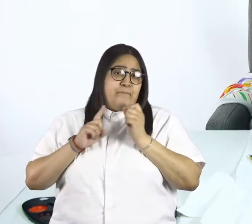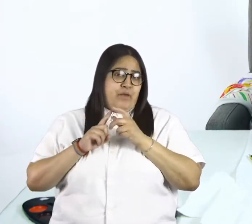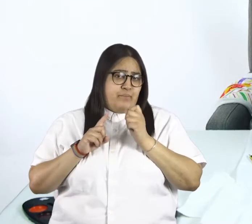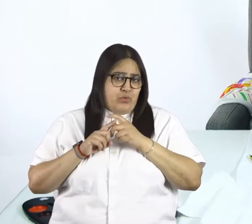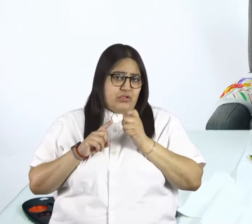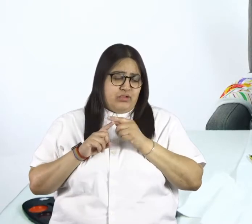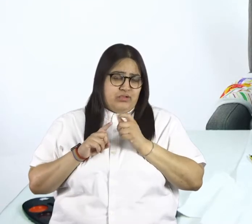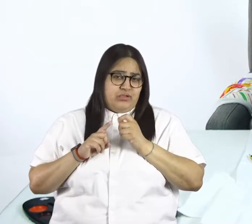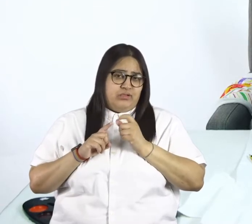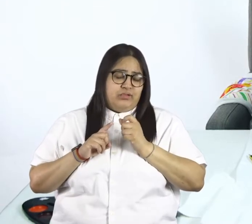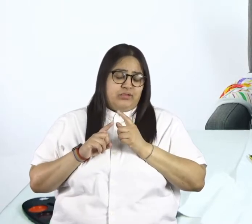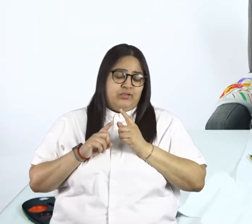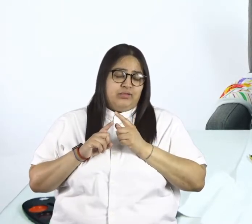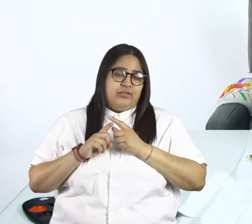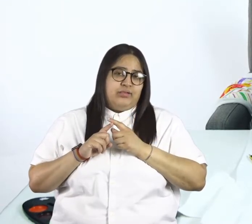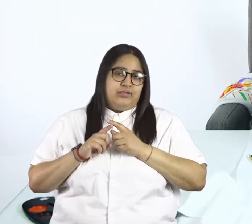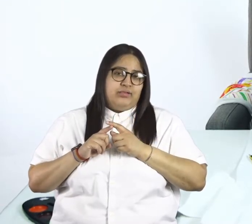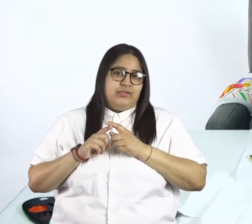purple.